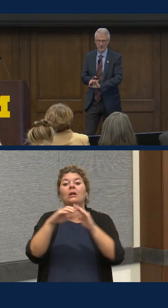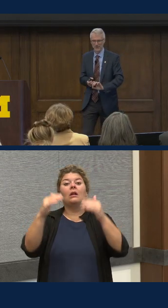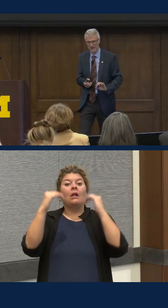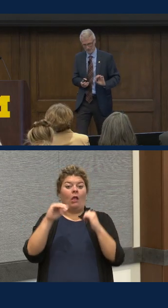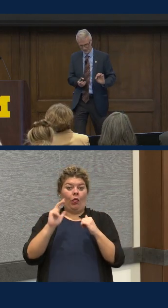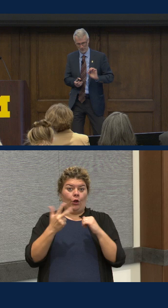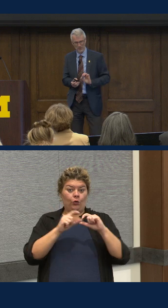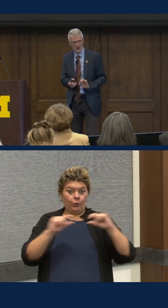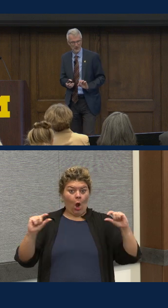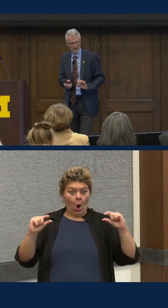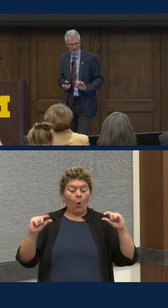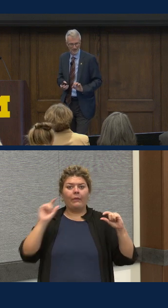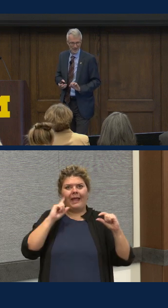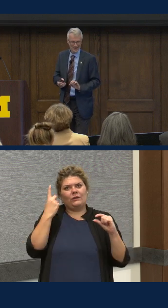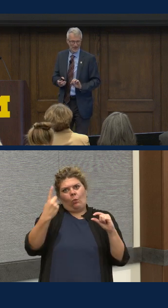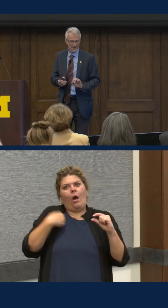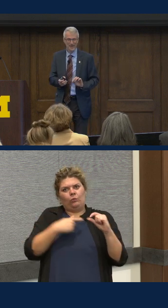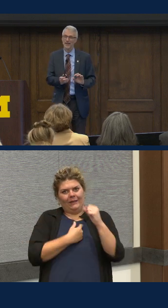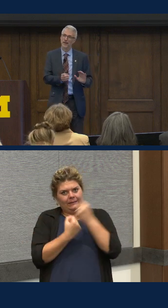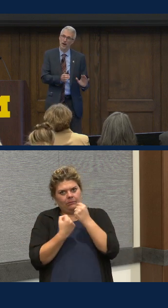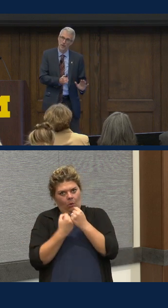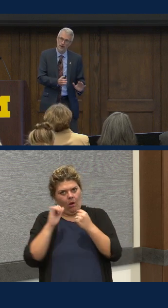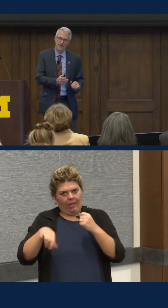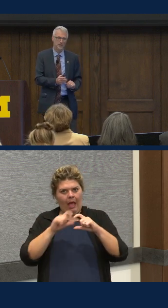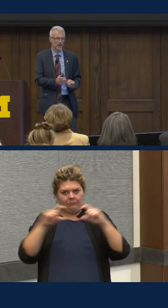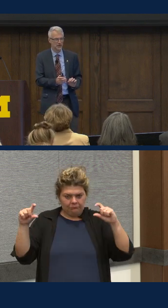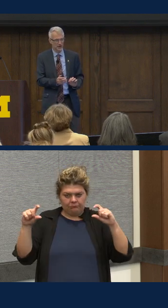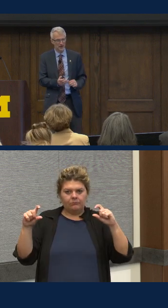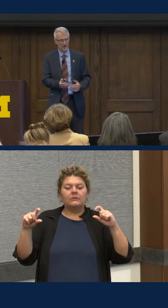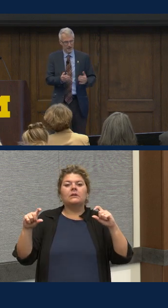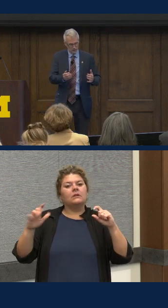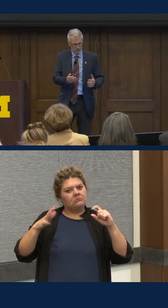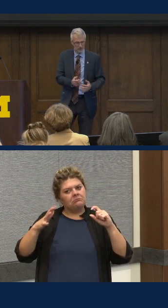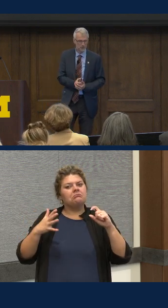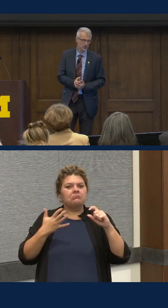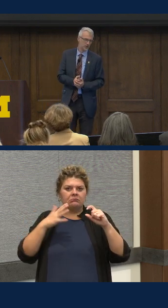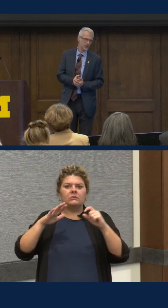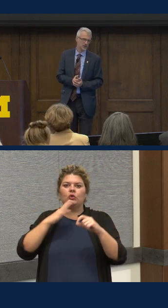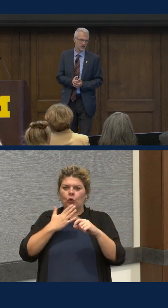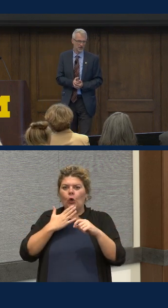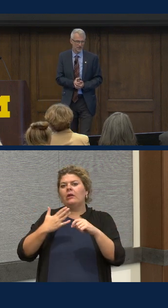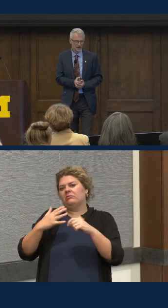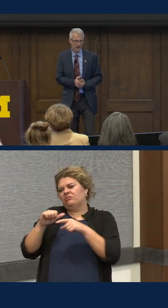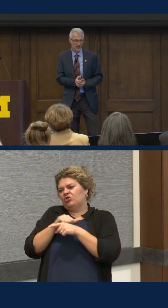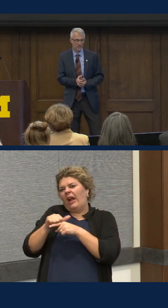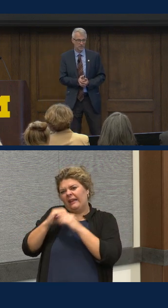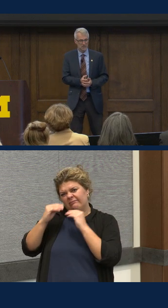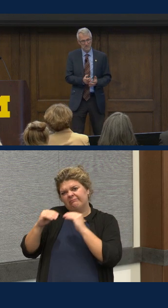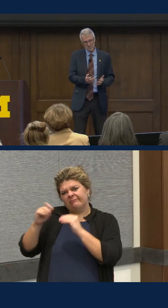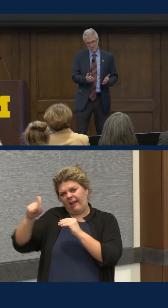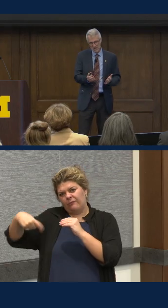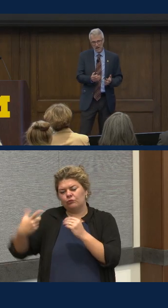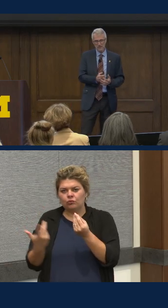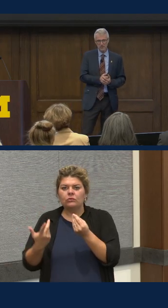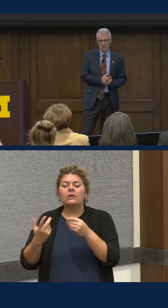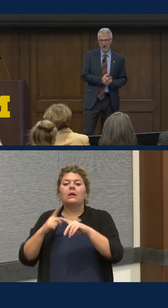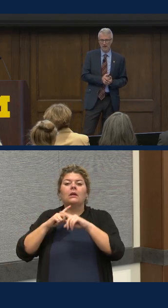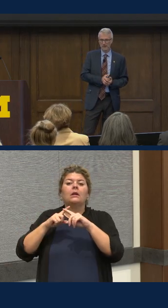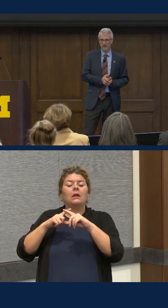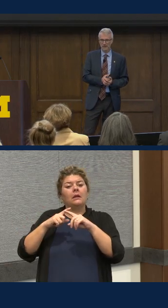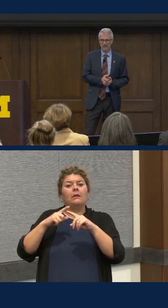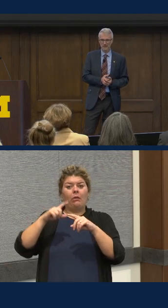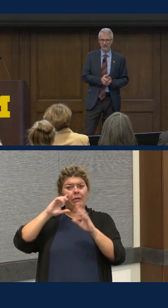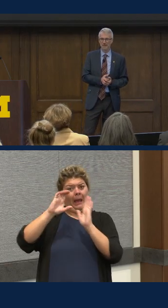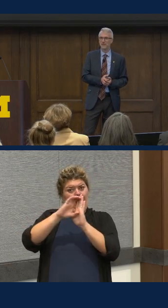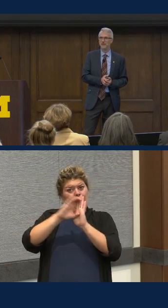is the one that we're promoting that takes a modest amount of training data, produces not too